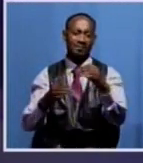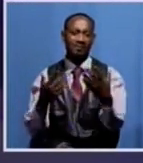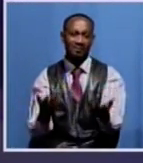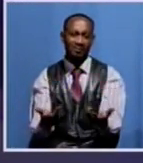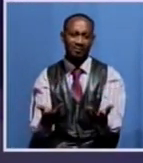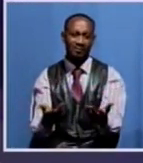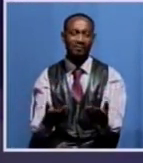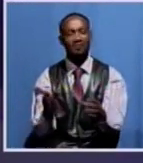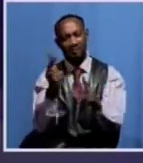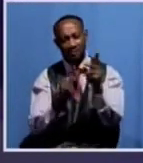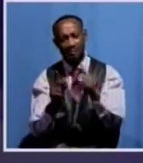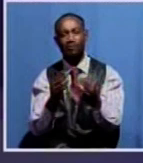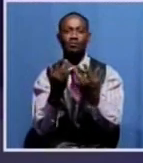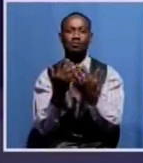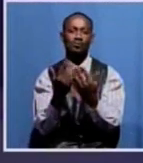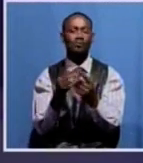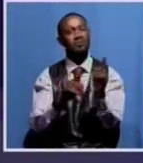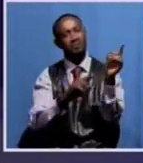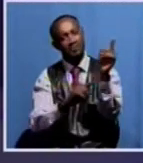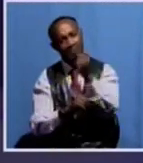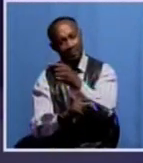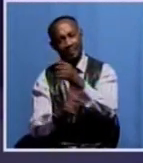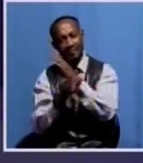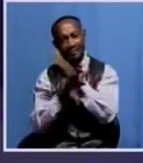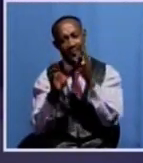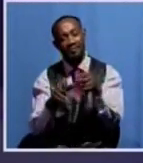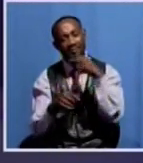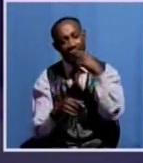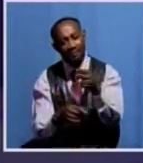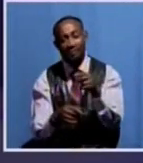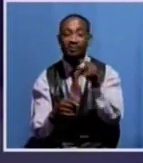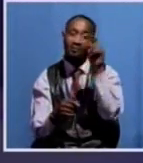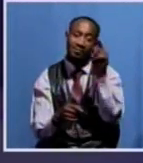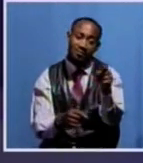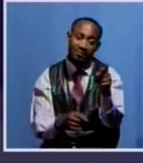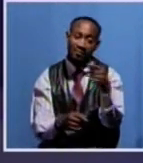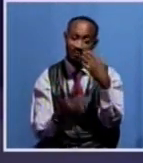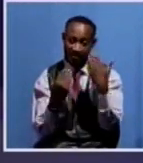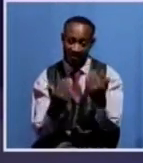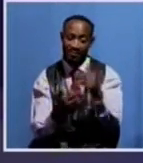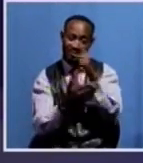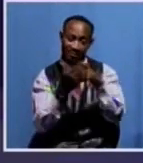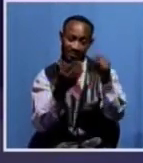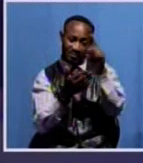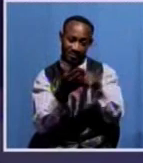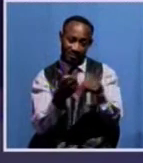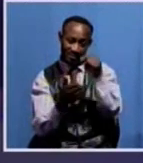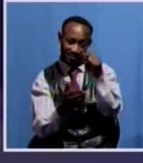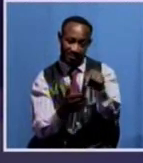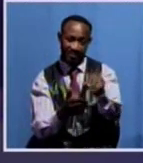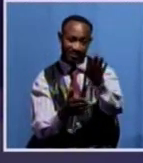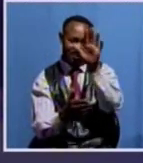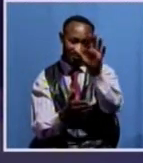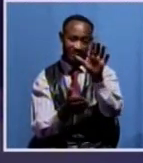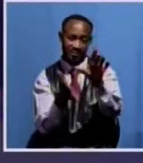People are still waiting. You haven't gotten back to the Zambian to tell him or her that, look, now we're cancelling these 5 loans and we're going to